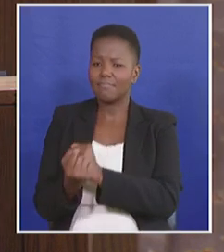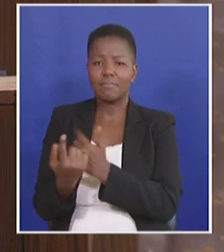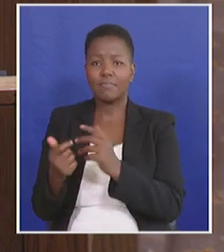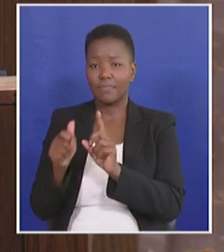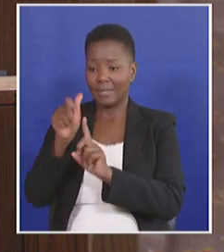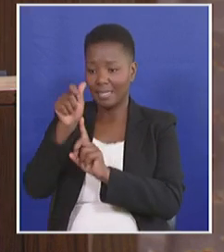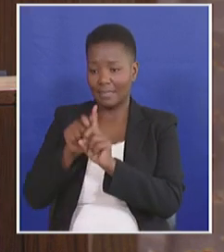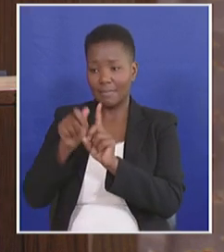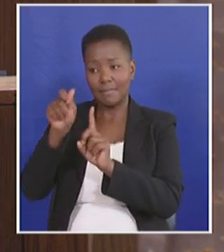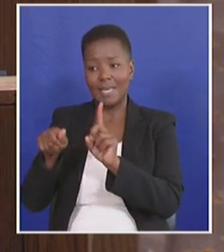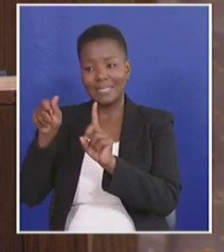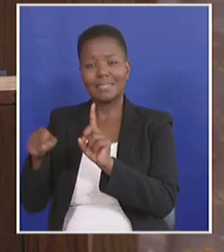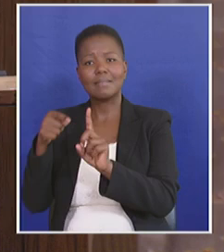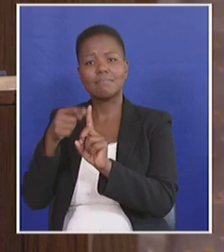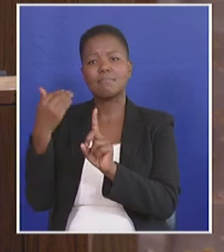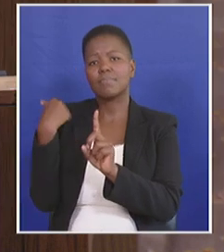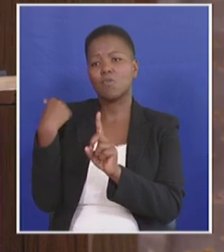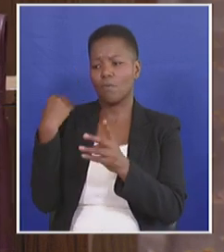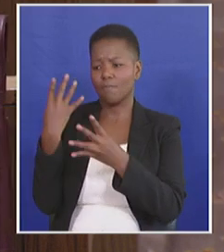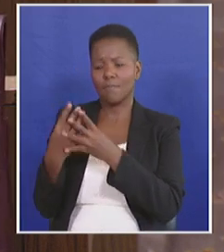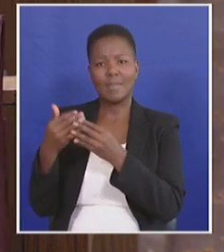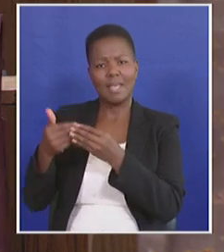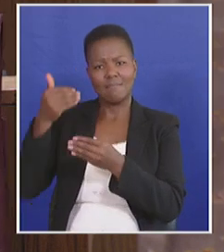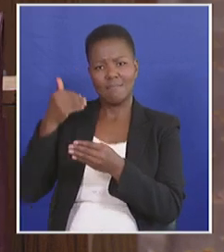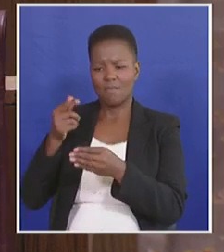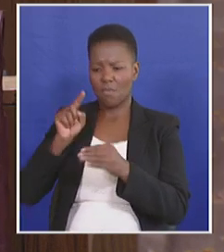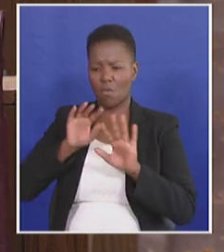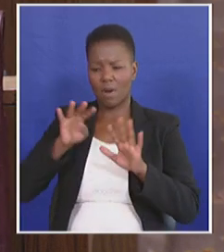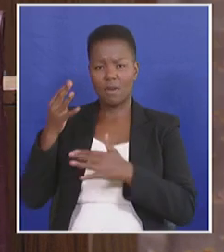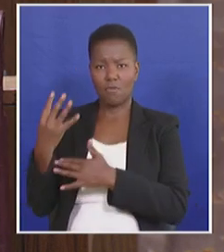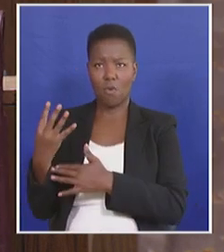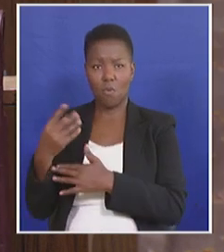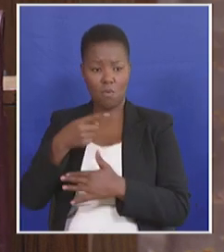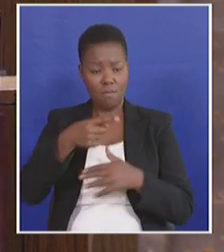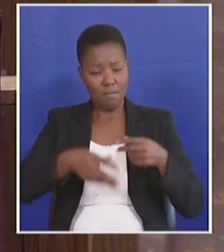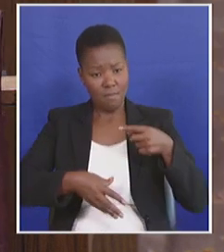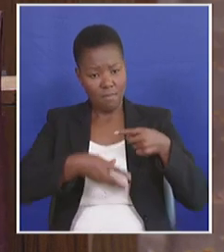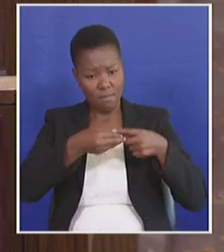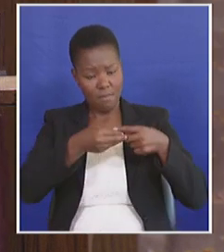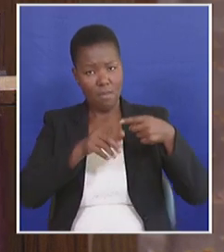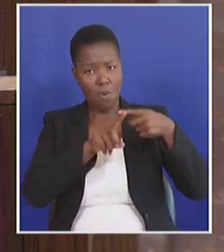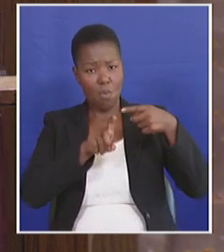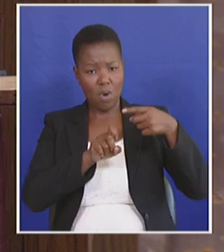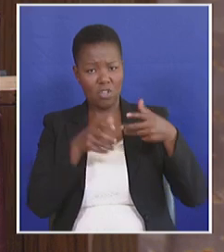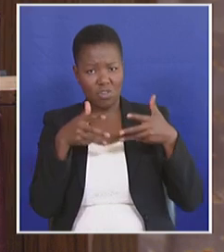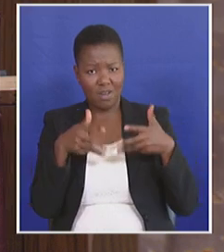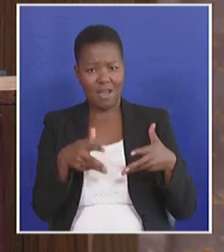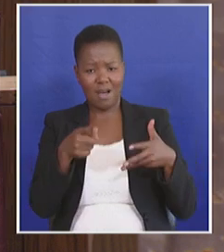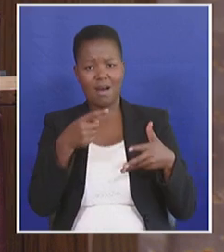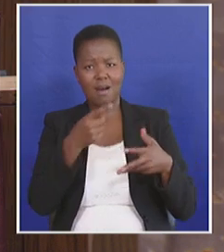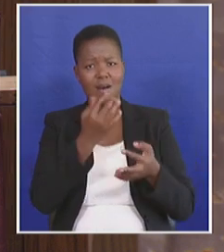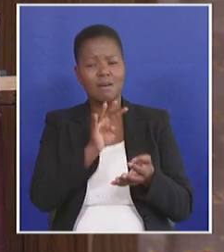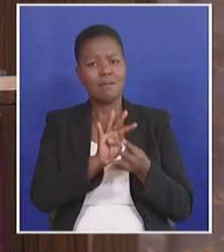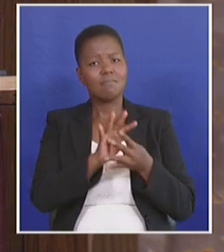for TRC-related matters. The follow-up question that the Honourable Member asks is then about parole.